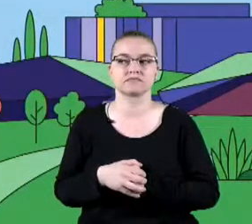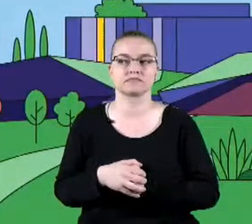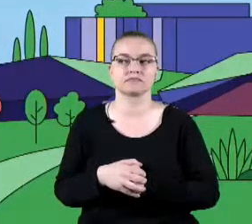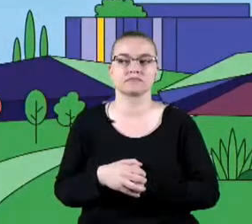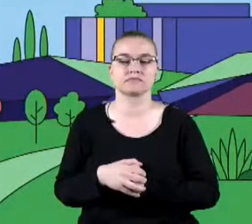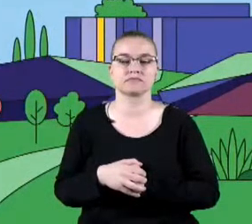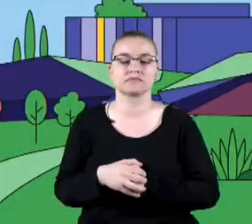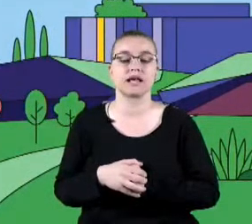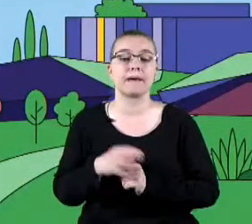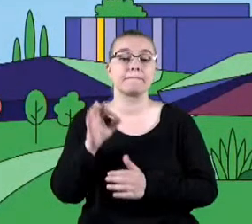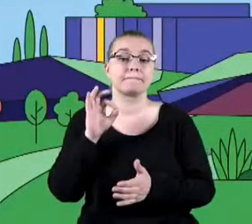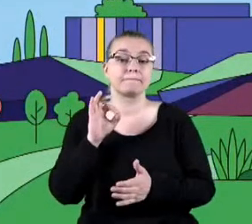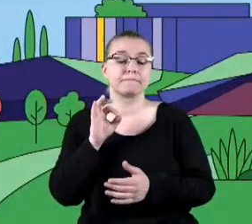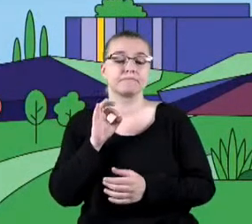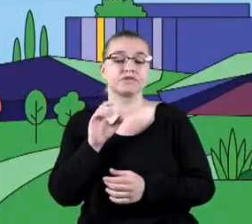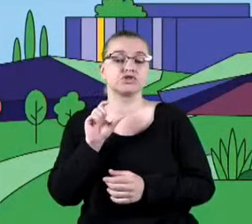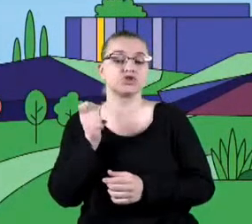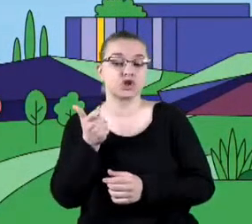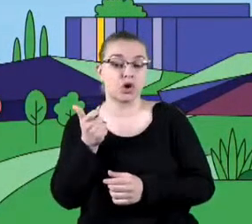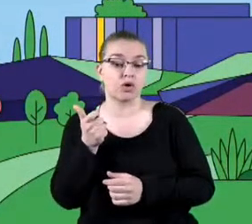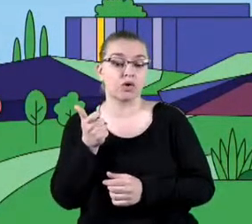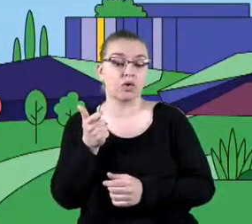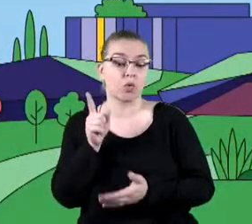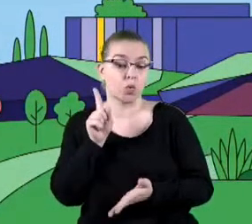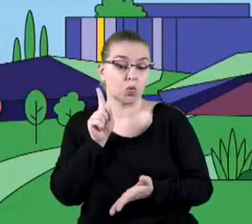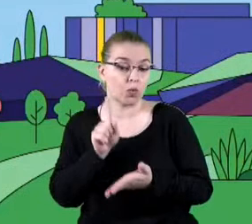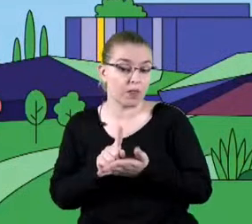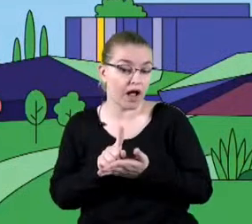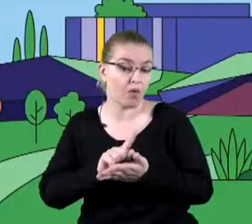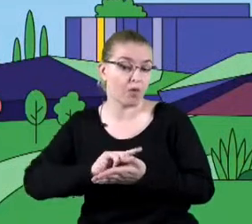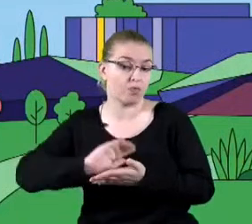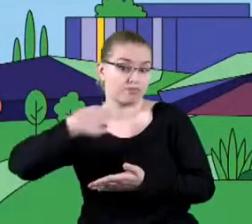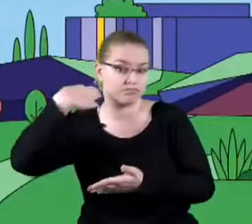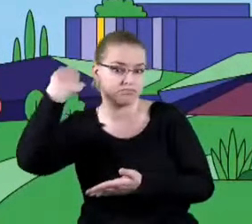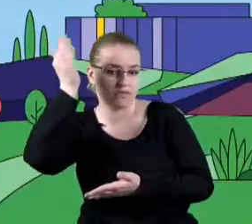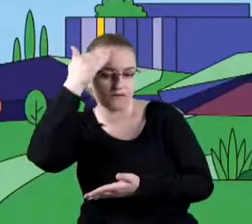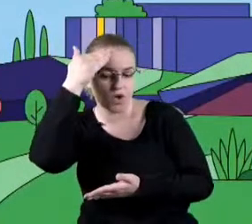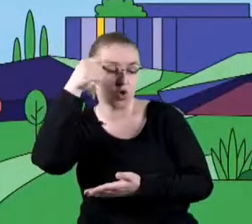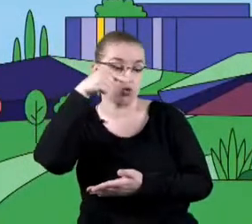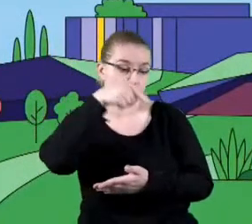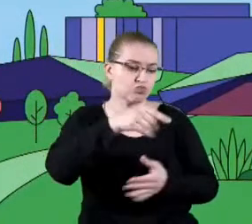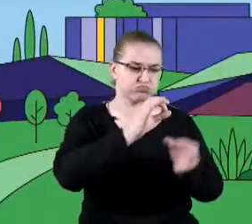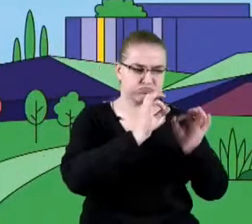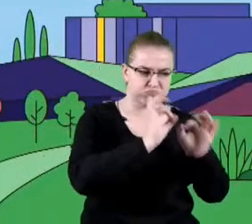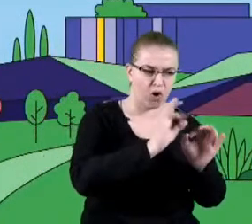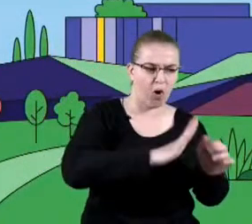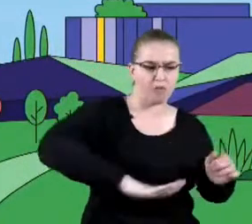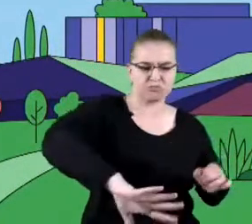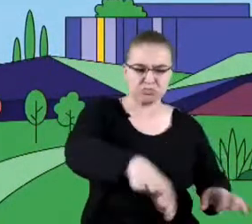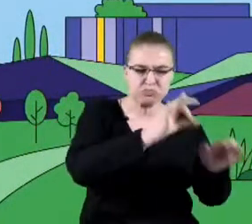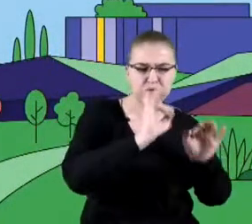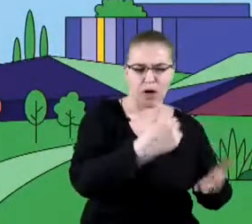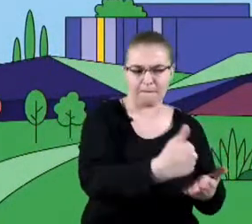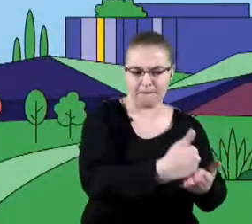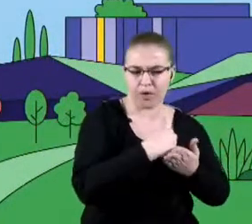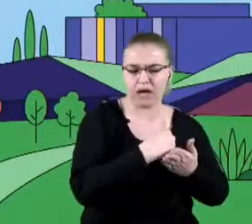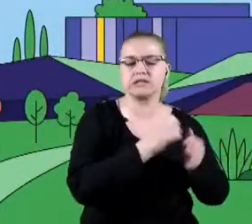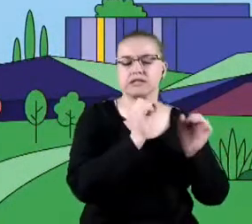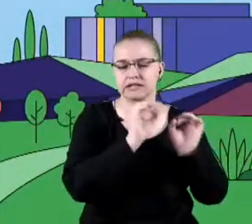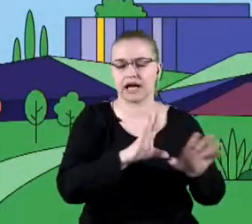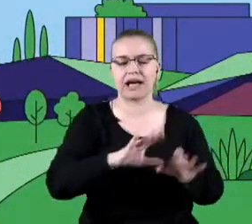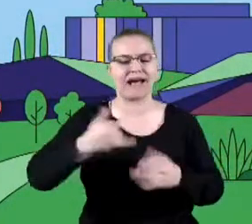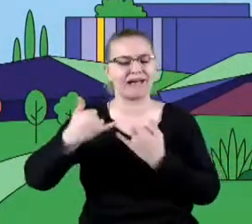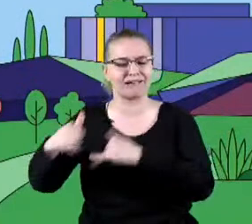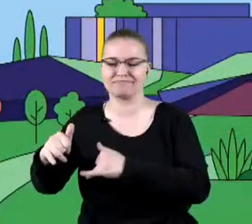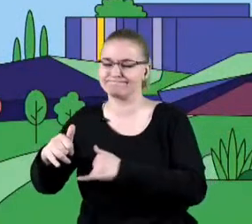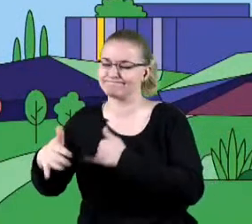better in some and we did not do as well in certain aspects. So through